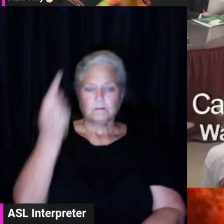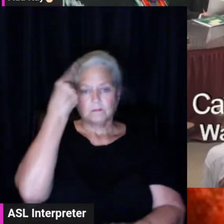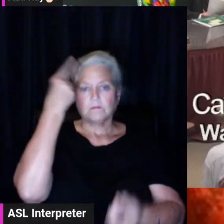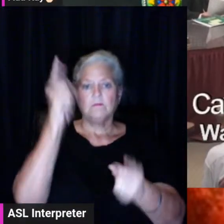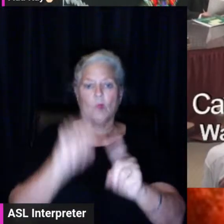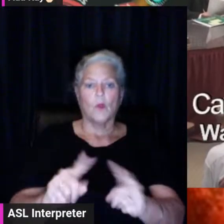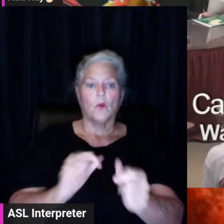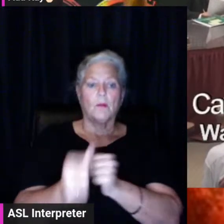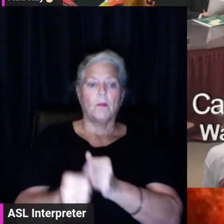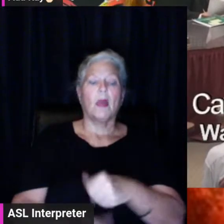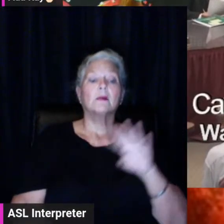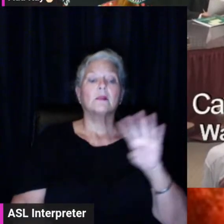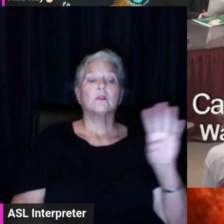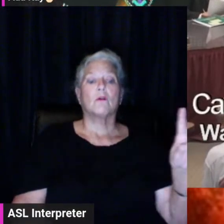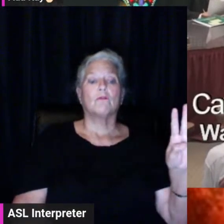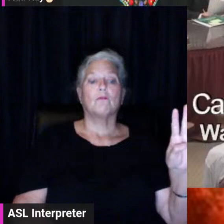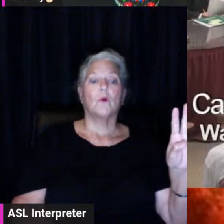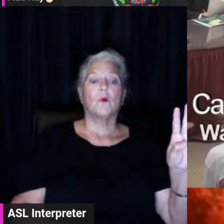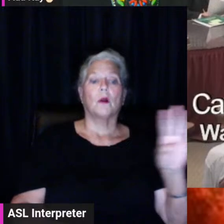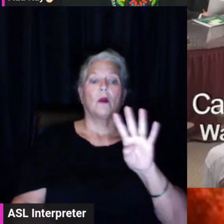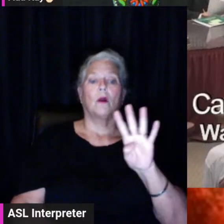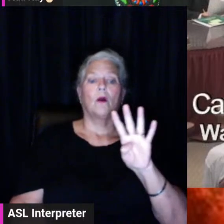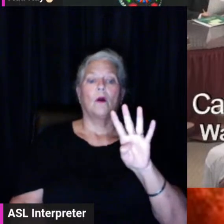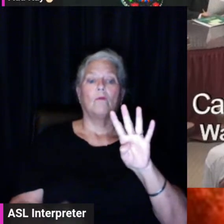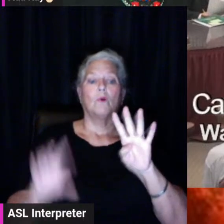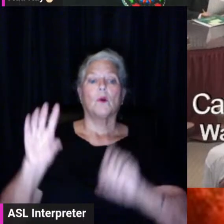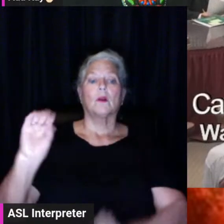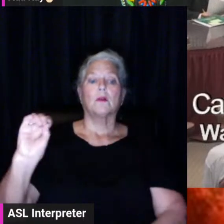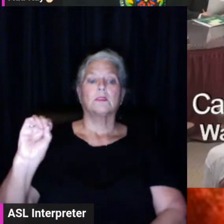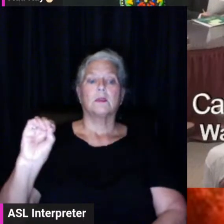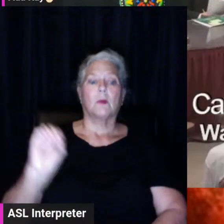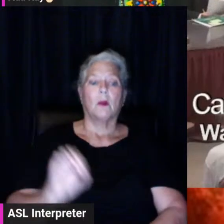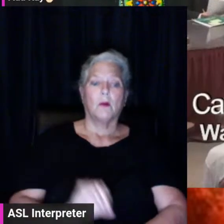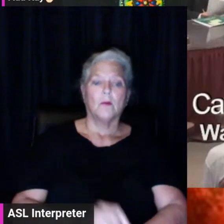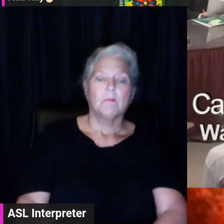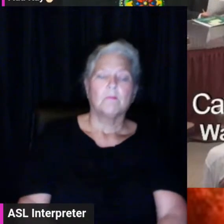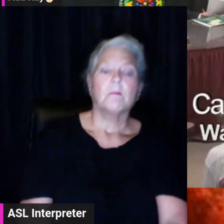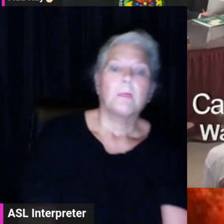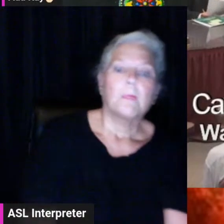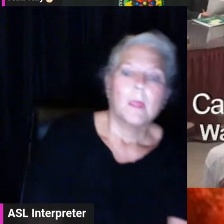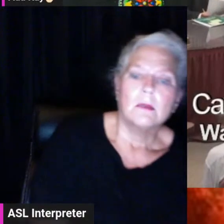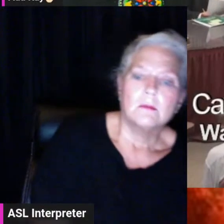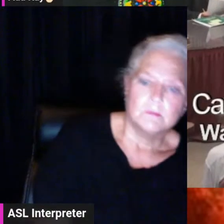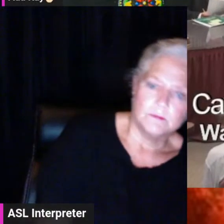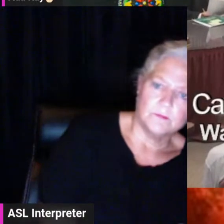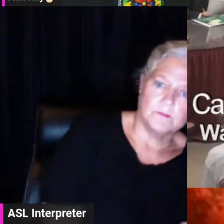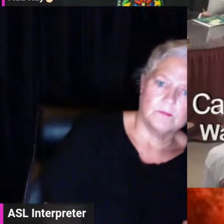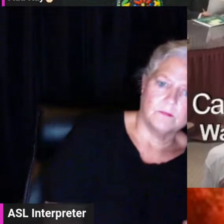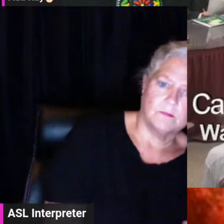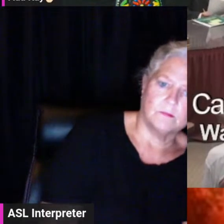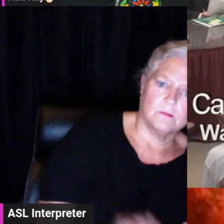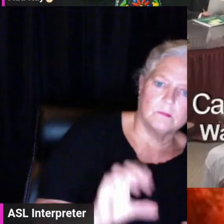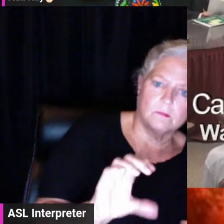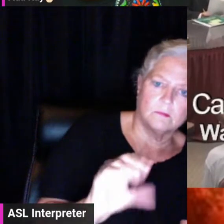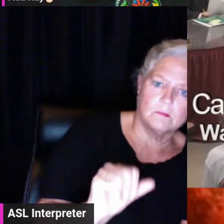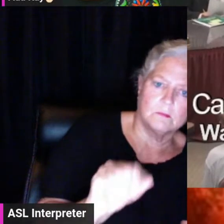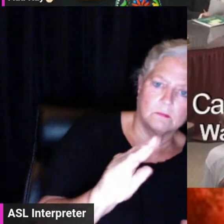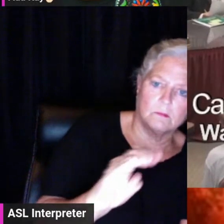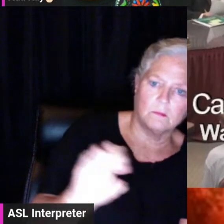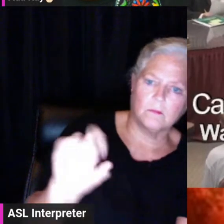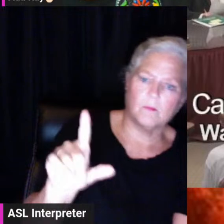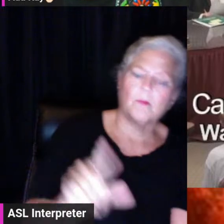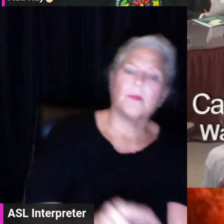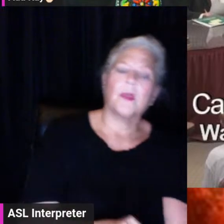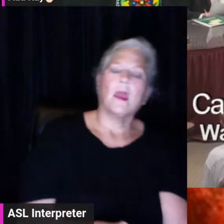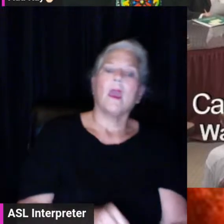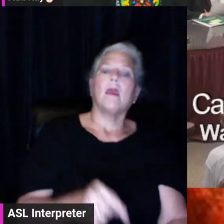4-0. Next, to consider the appointment of school rep to Cable Advisory Committee, Brian Lynch.